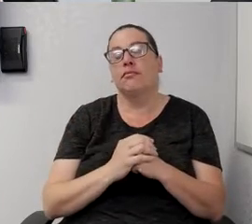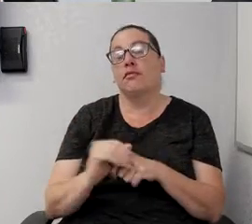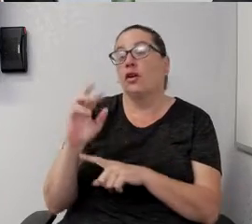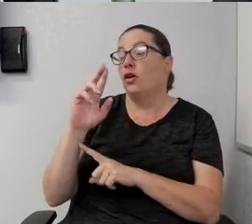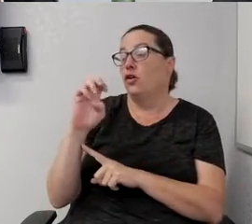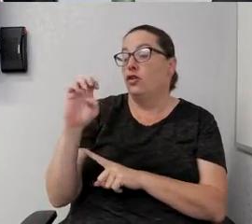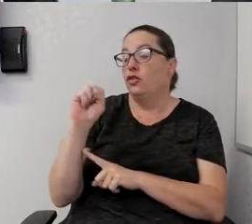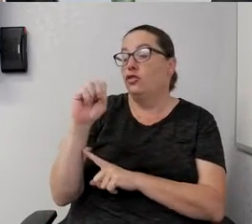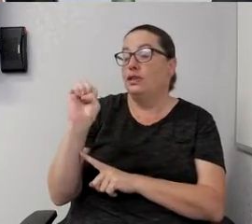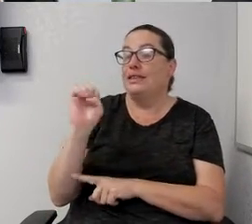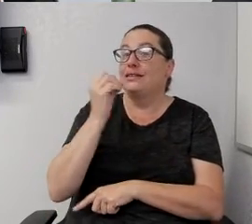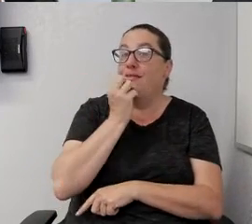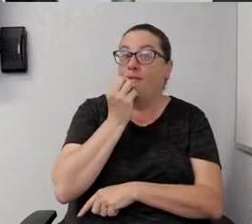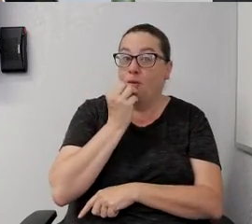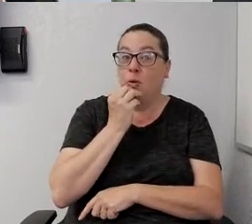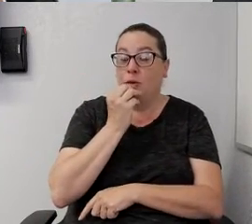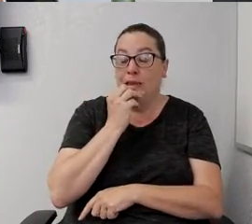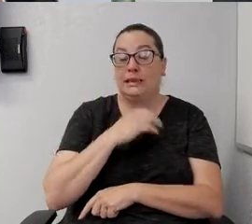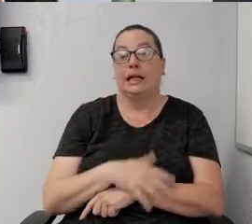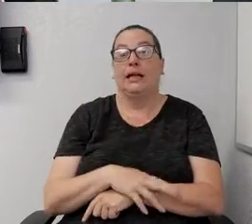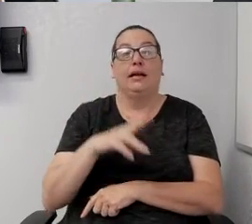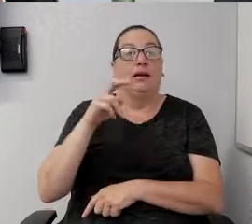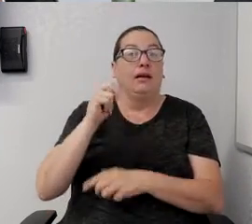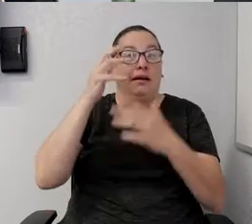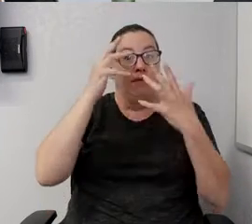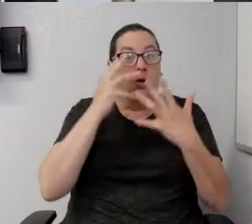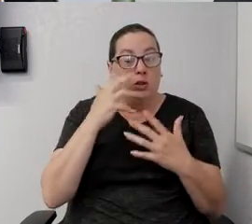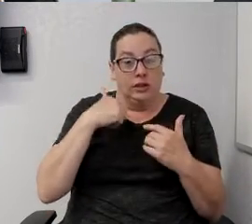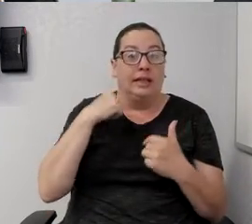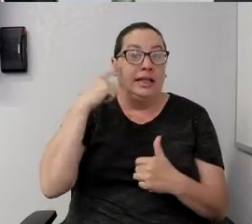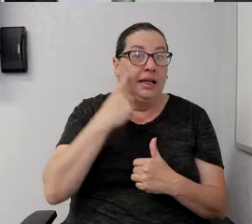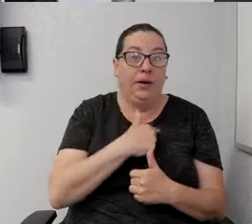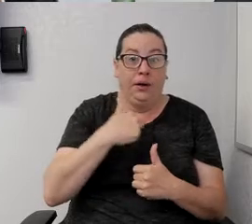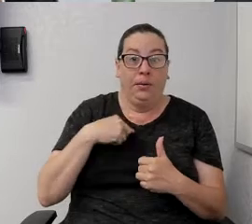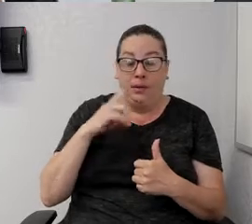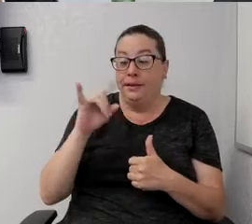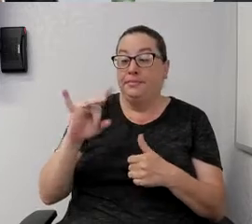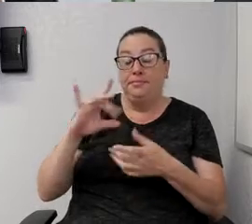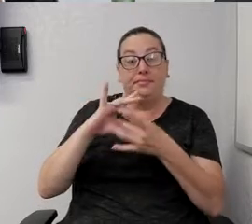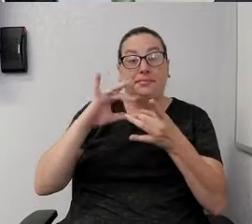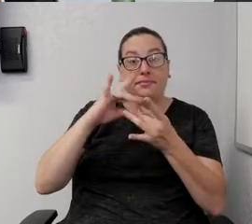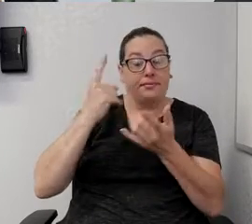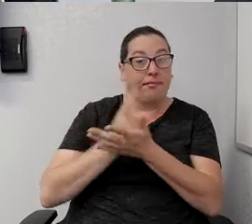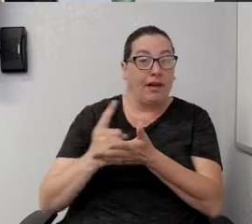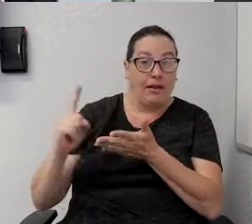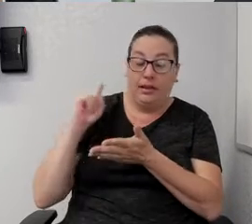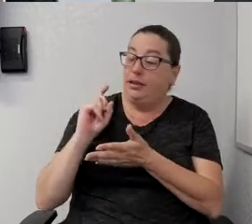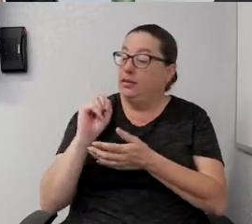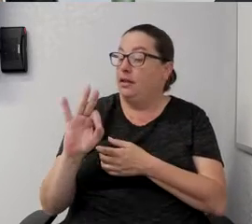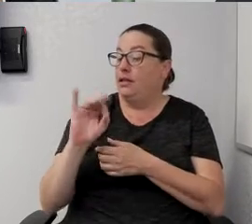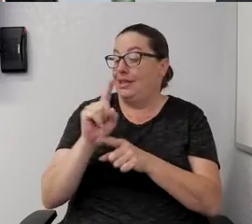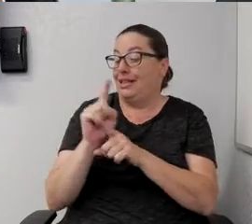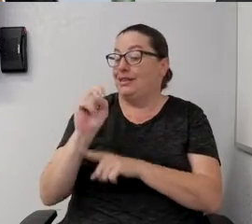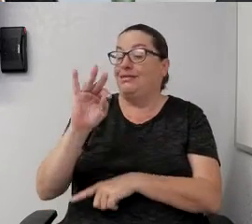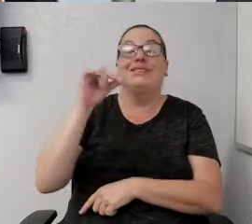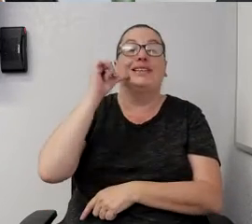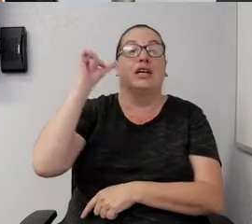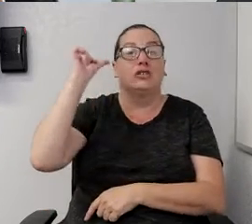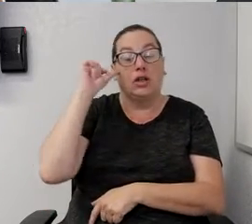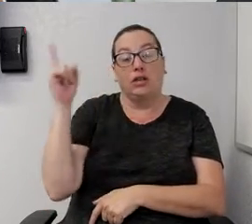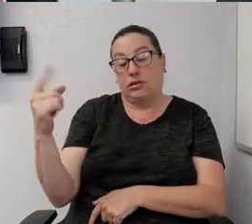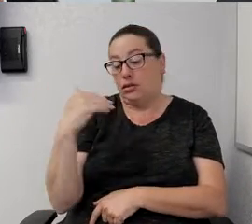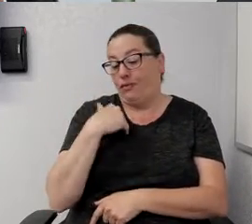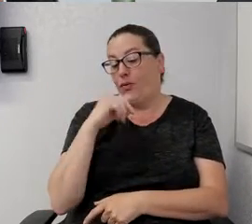Foods, unfortunately, as we talked about, I think it was last week, they now, as of yesterday, had 107 of